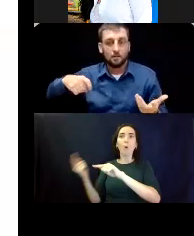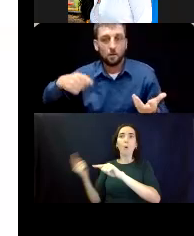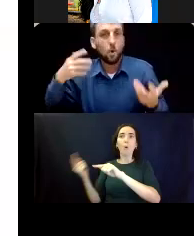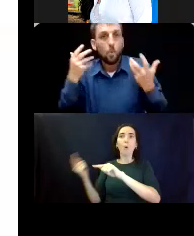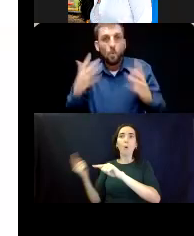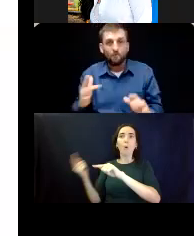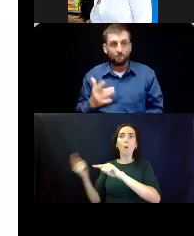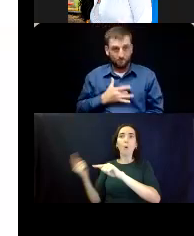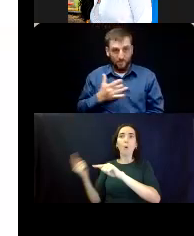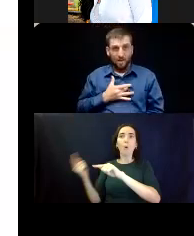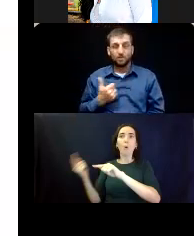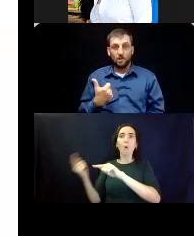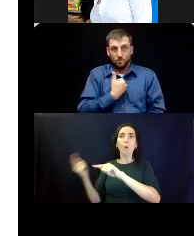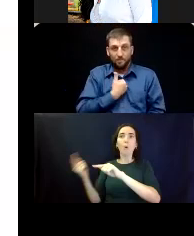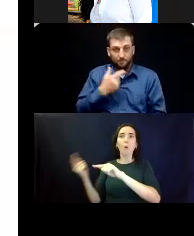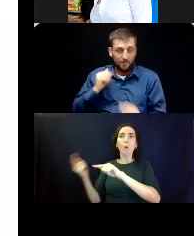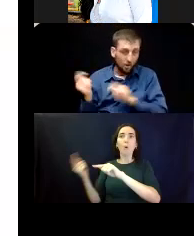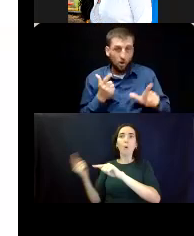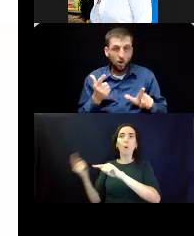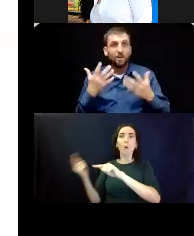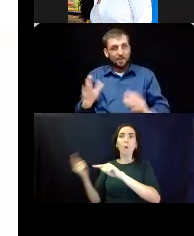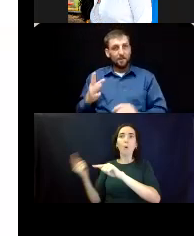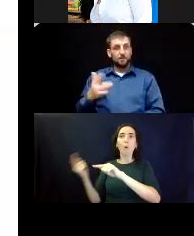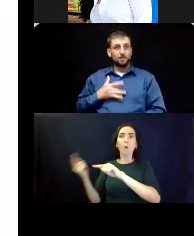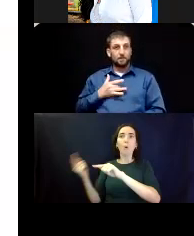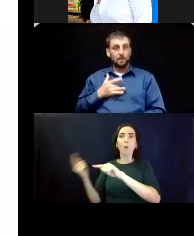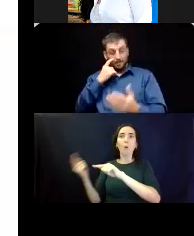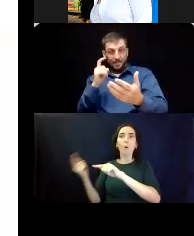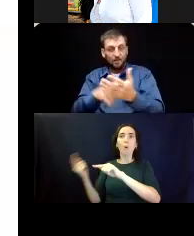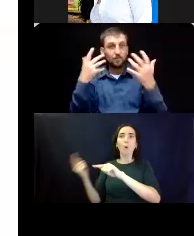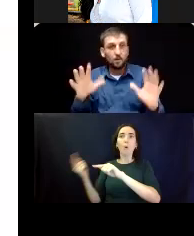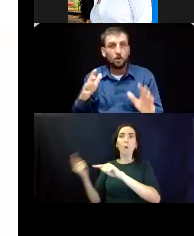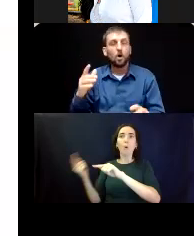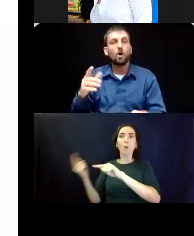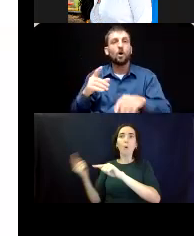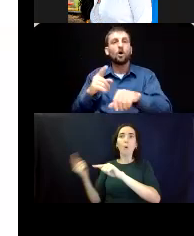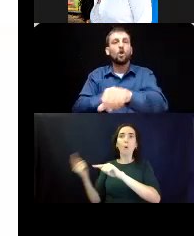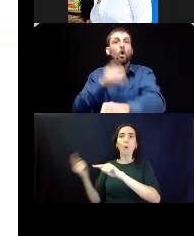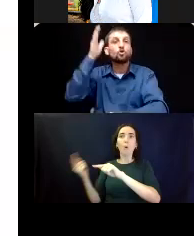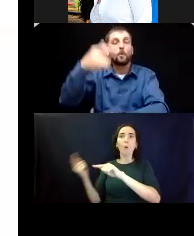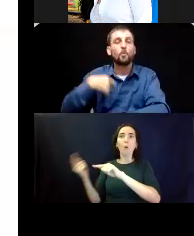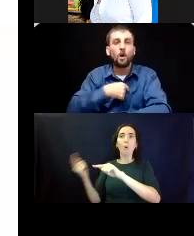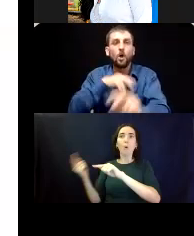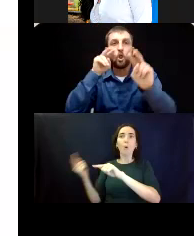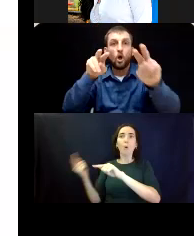it. Long term, we're looking at system change for every system we're involved in.